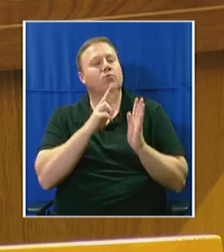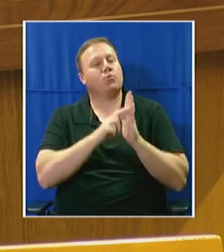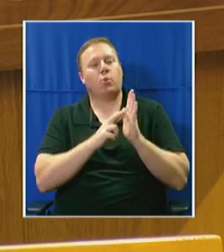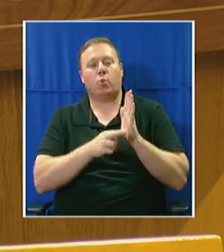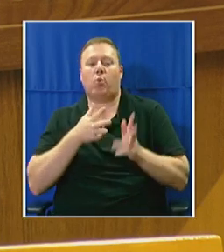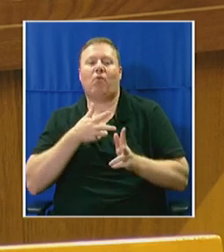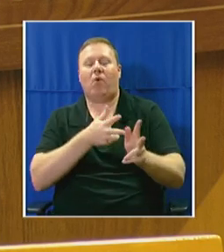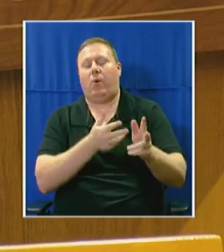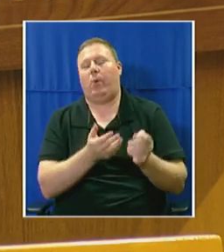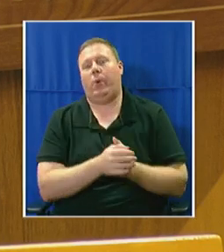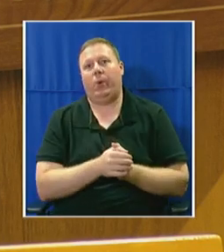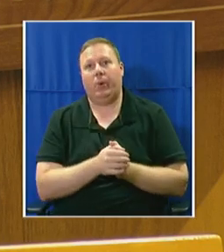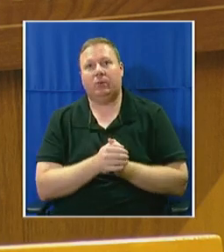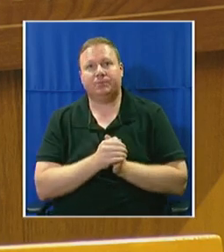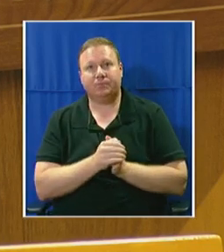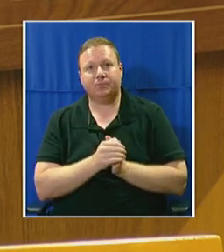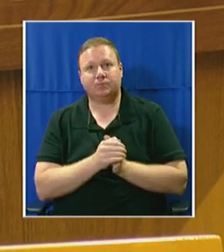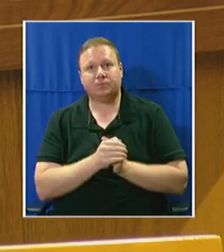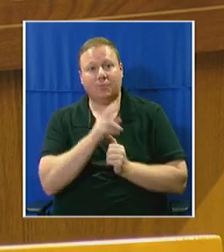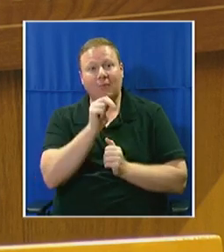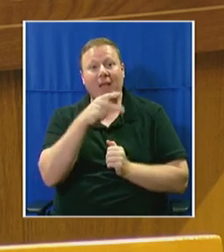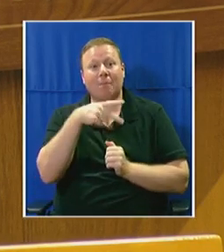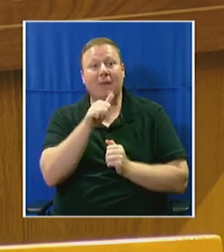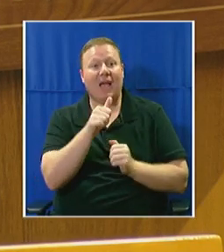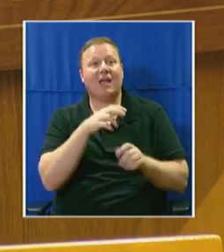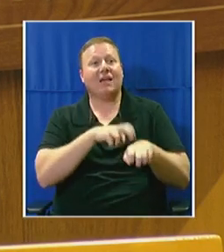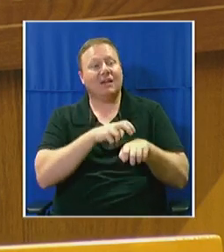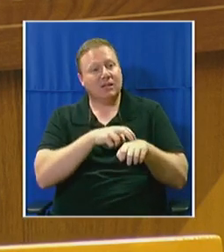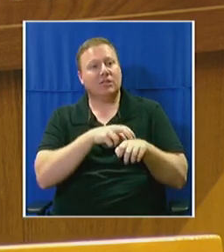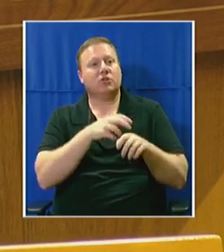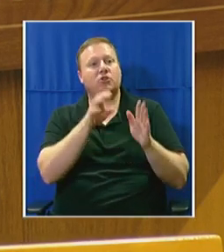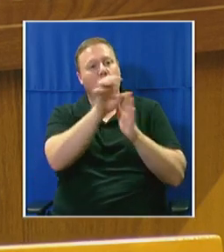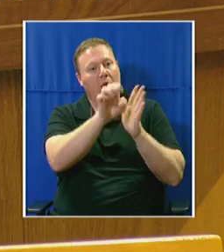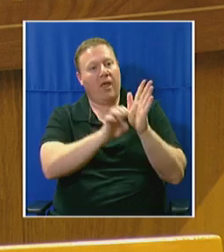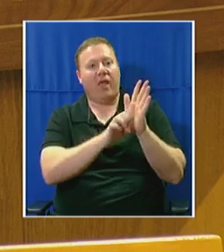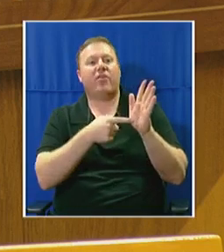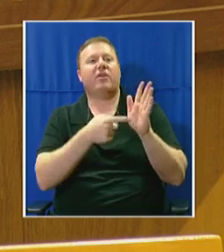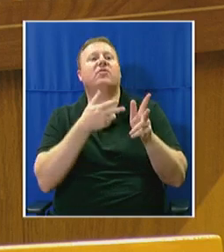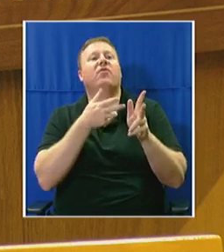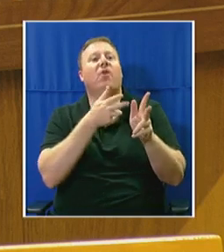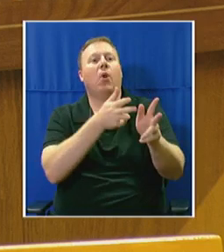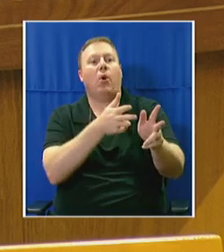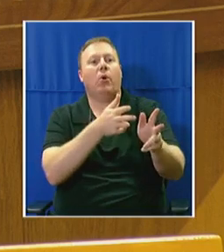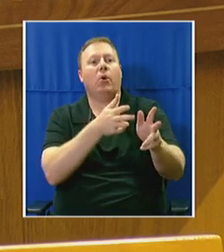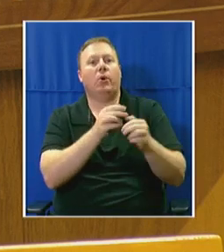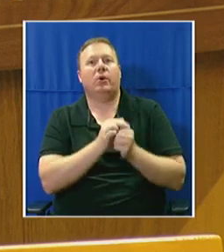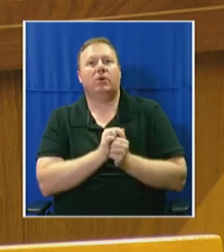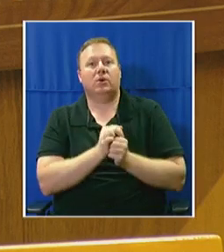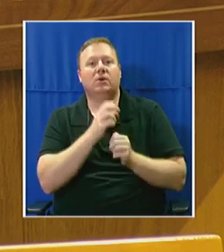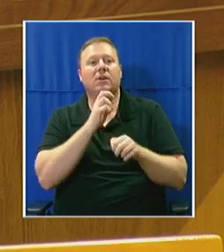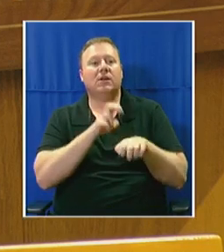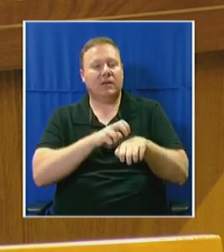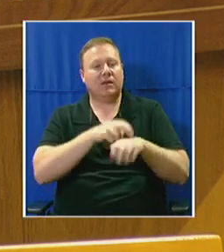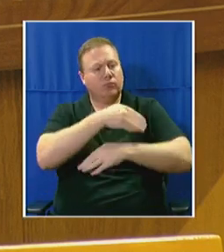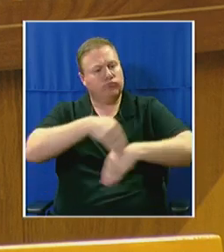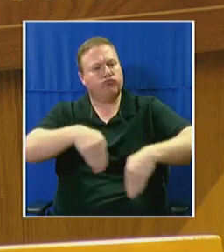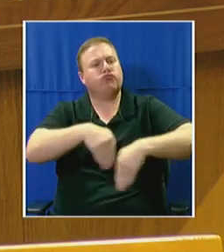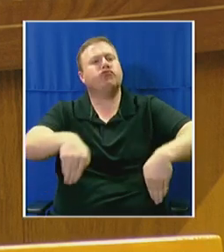as Unbecoming of senior functionaries of the NPA findings that labeled their actions as constituting at least serious